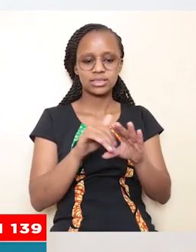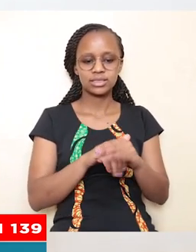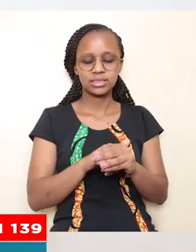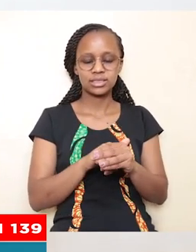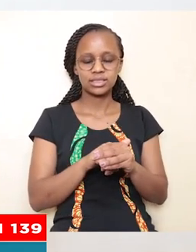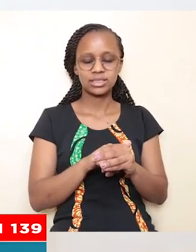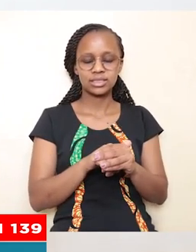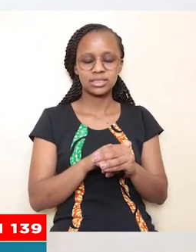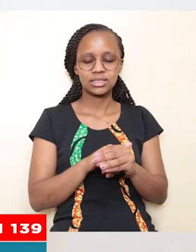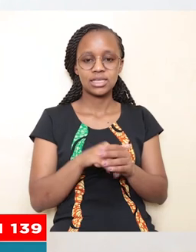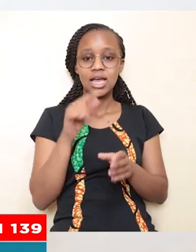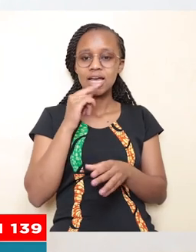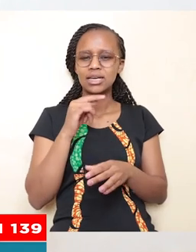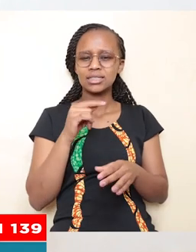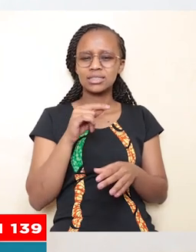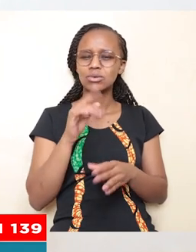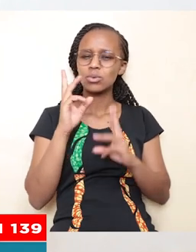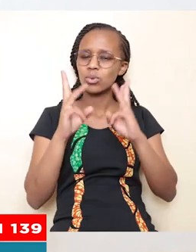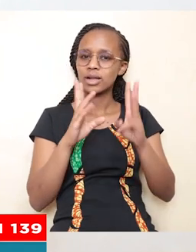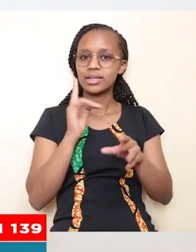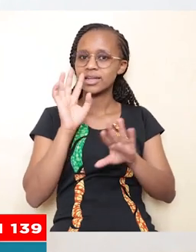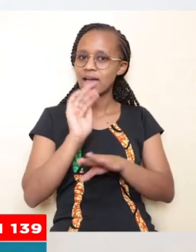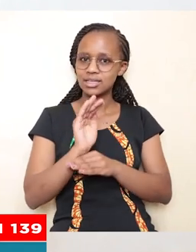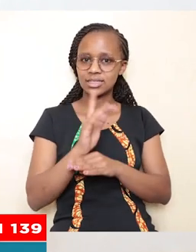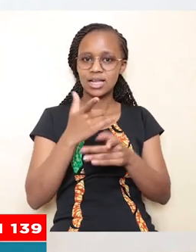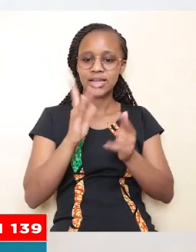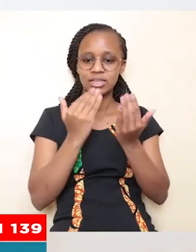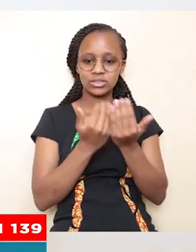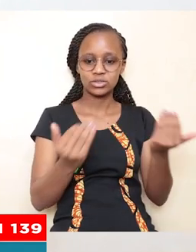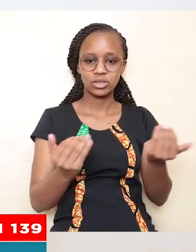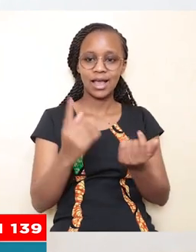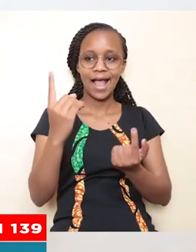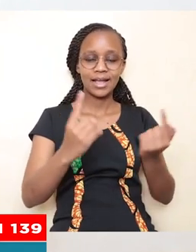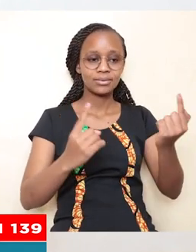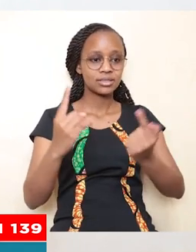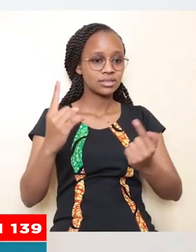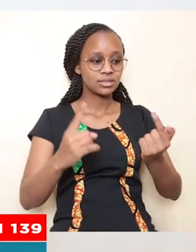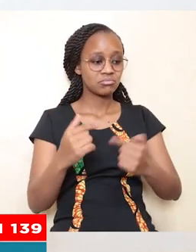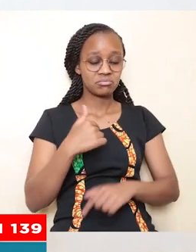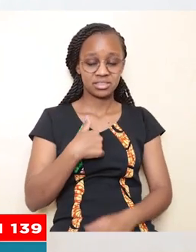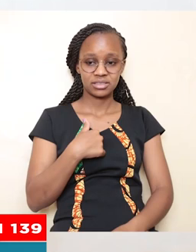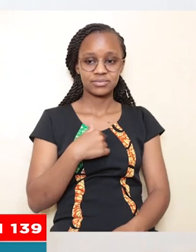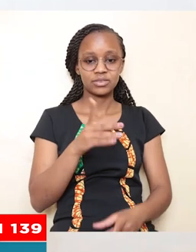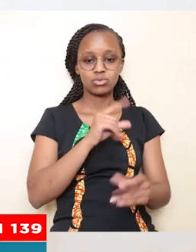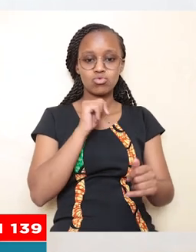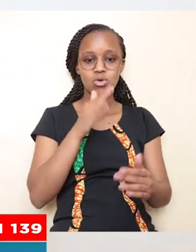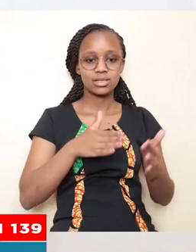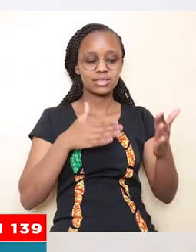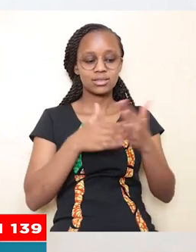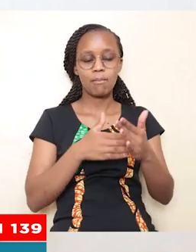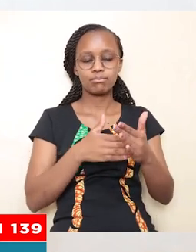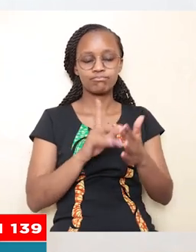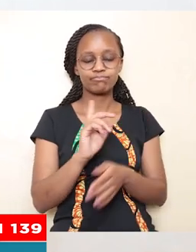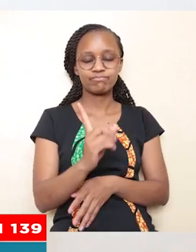indignant and said to them, "Let the children come to me. Do not hinder